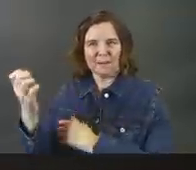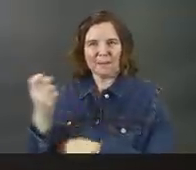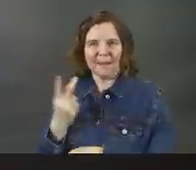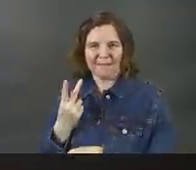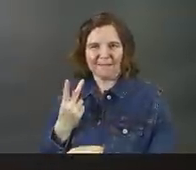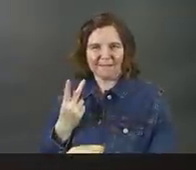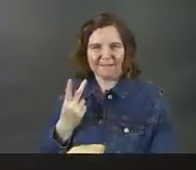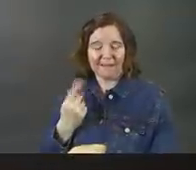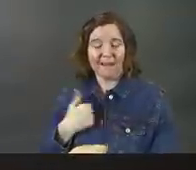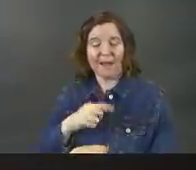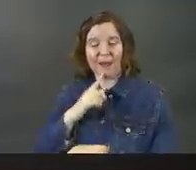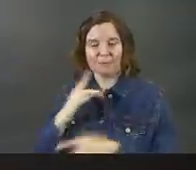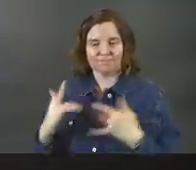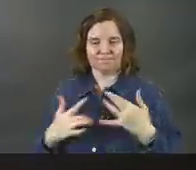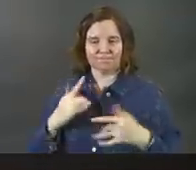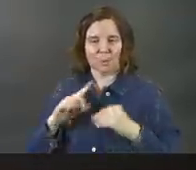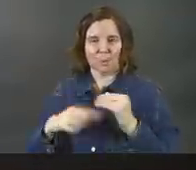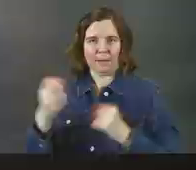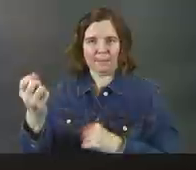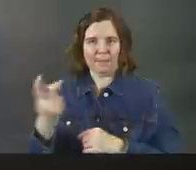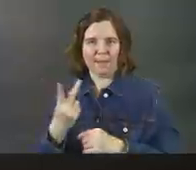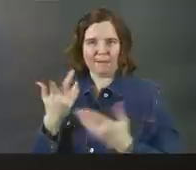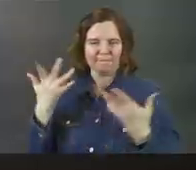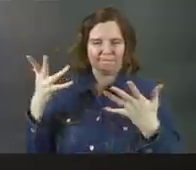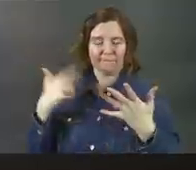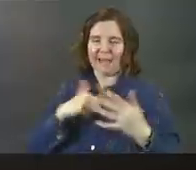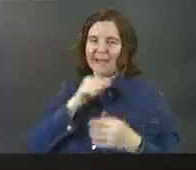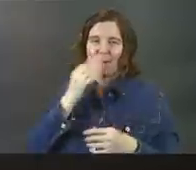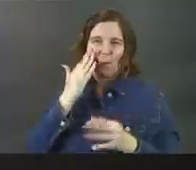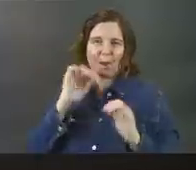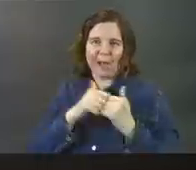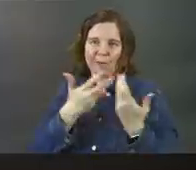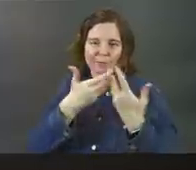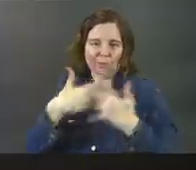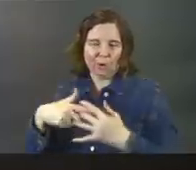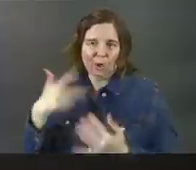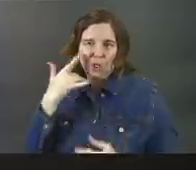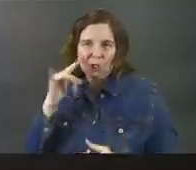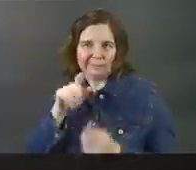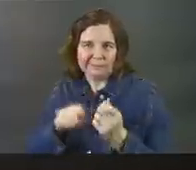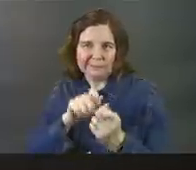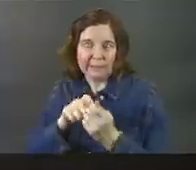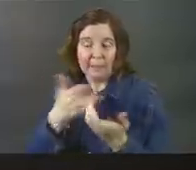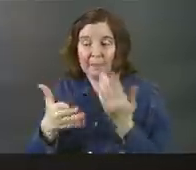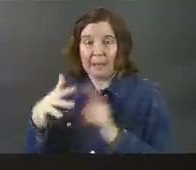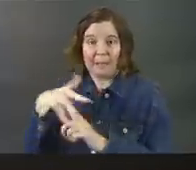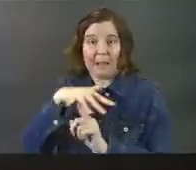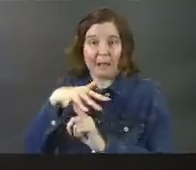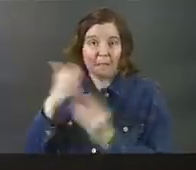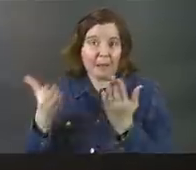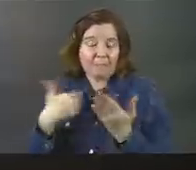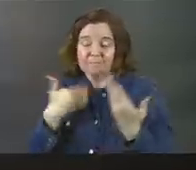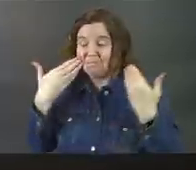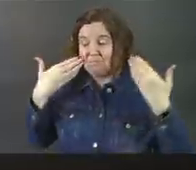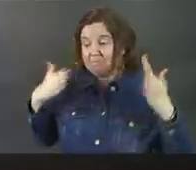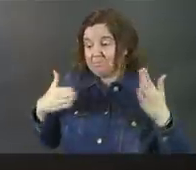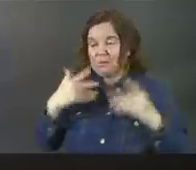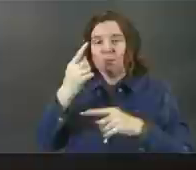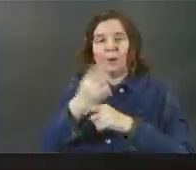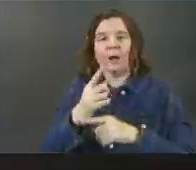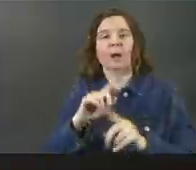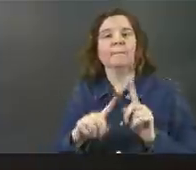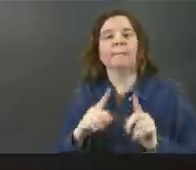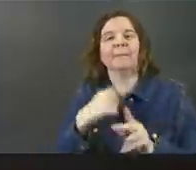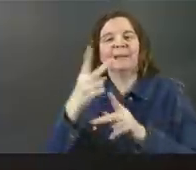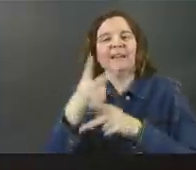returns. And I'm really excited for when he comes back. I don't know how it's all going to look. Maybe they're helicopters. We don't know, right?